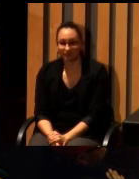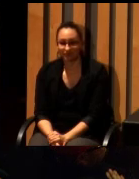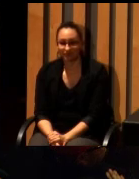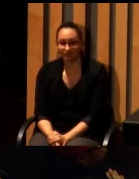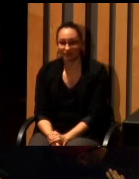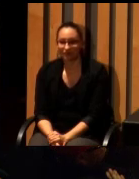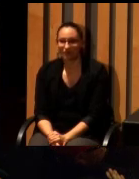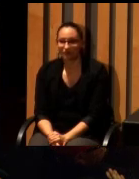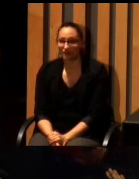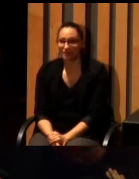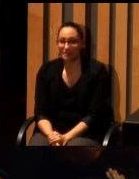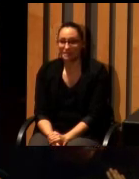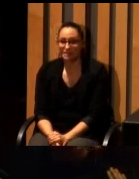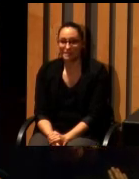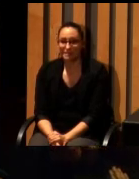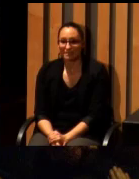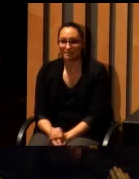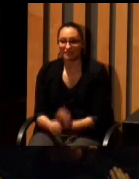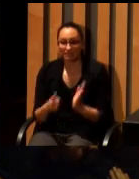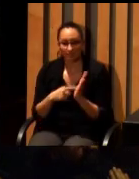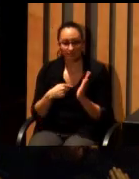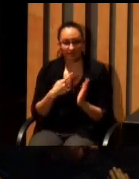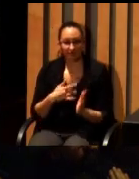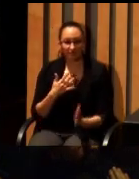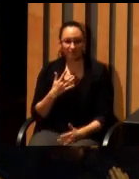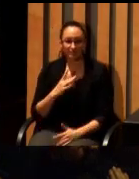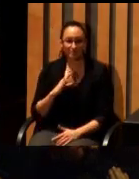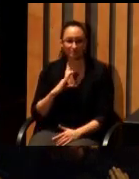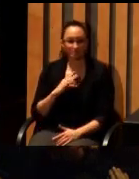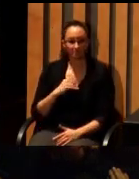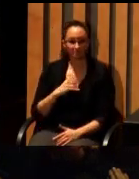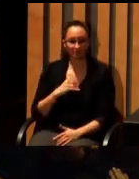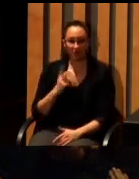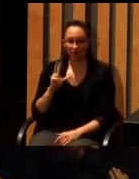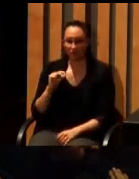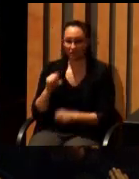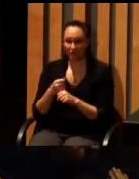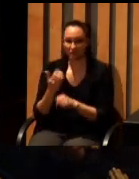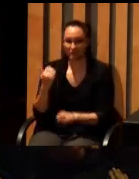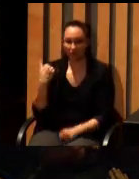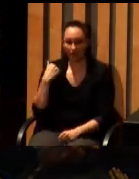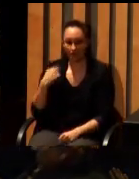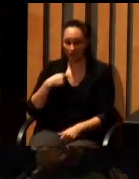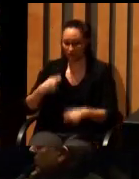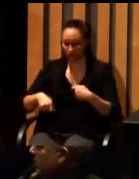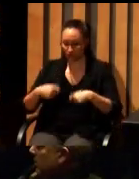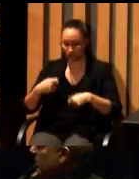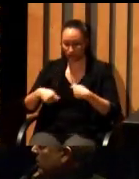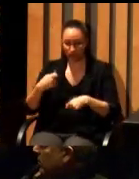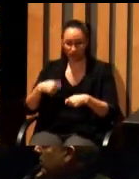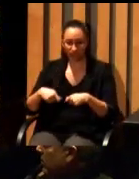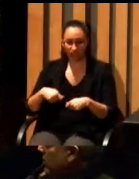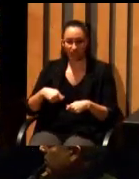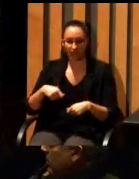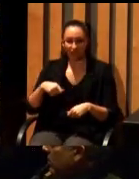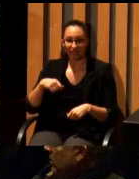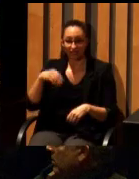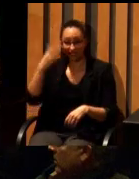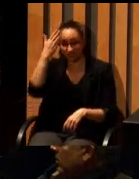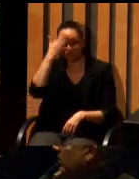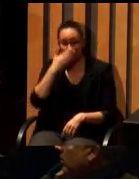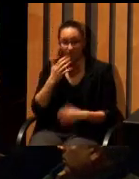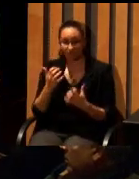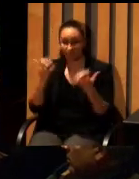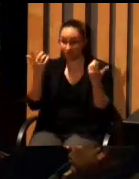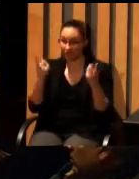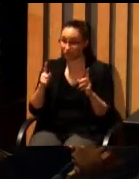I have to admit, sometimes I feel discouraged. 30 years ago, I was playing a drum in front of the stadium when we started protesting